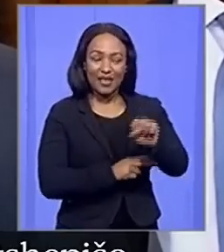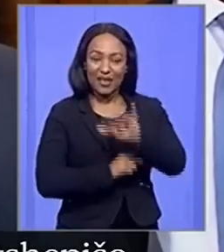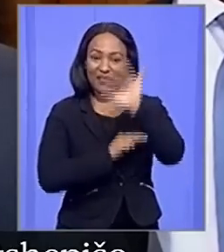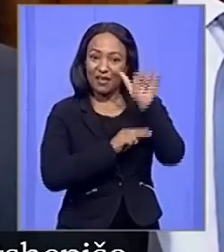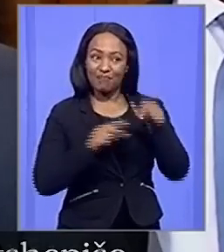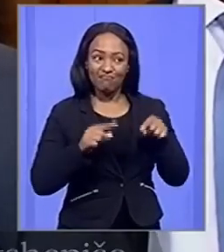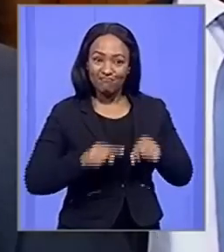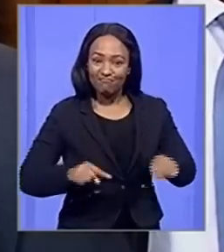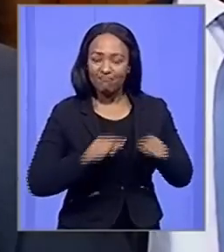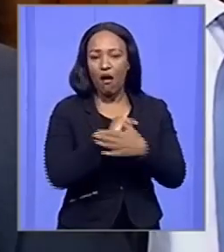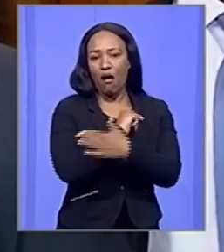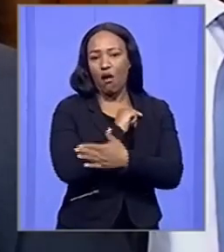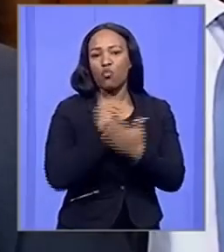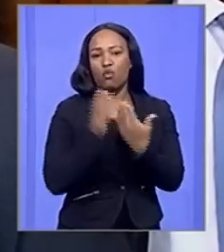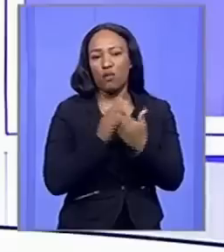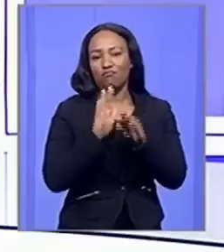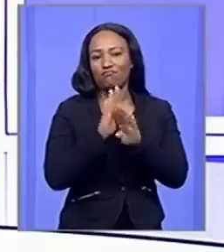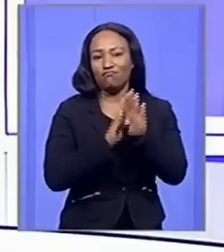country forward.